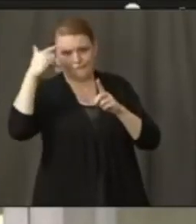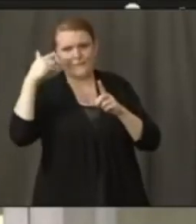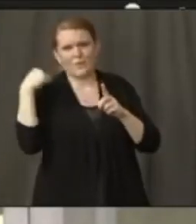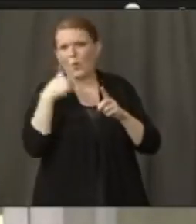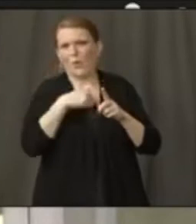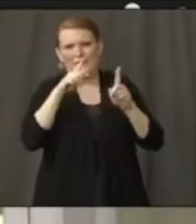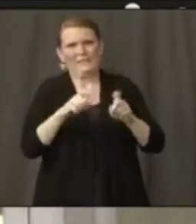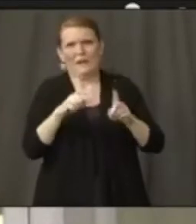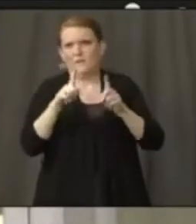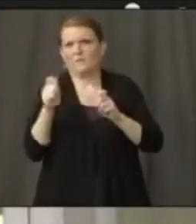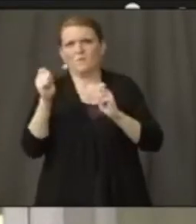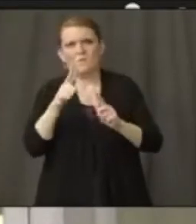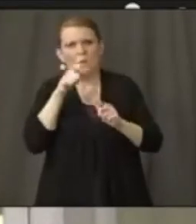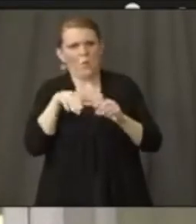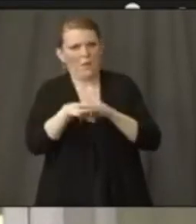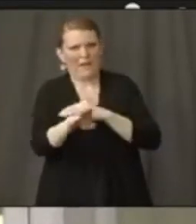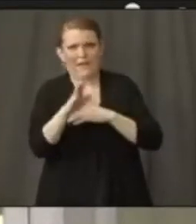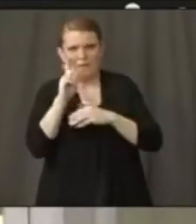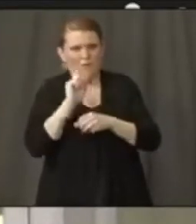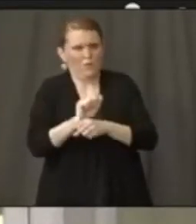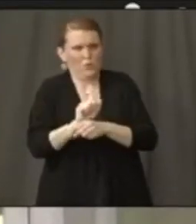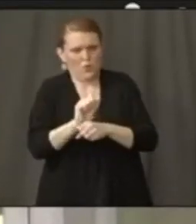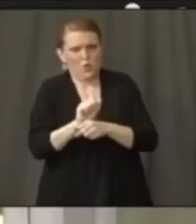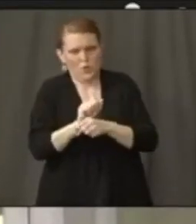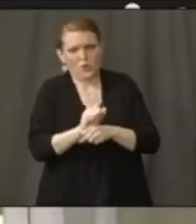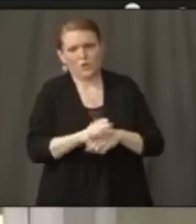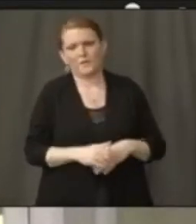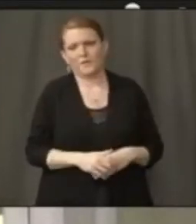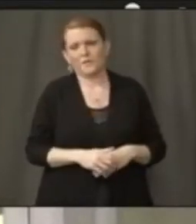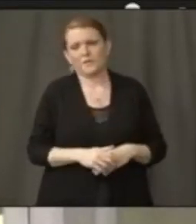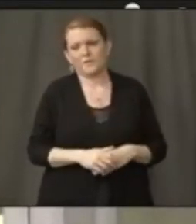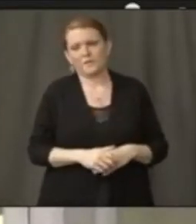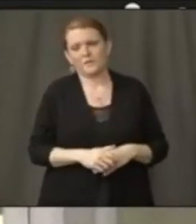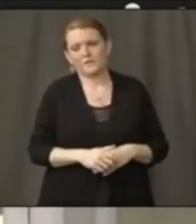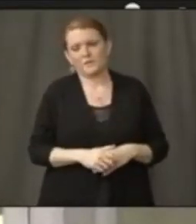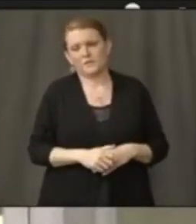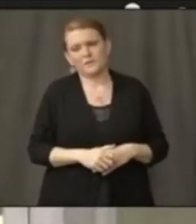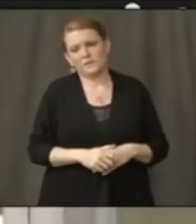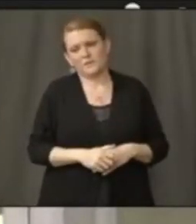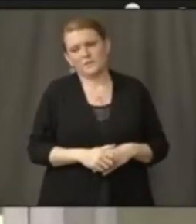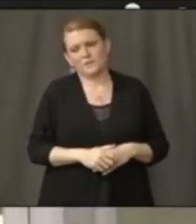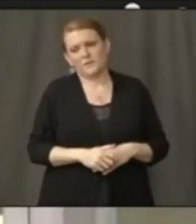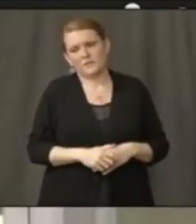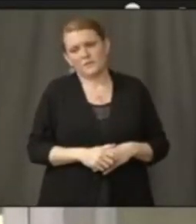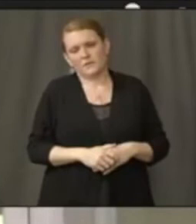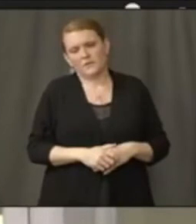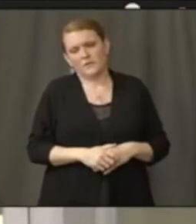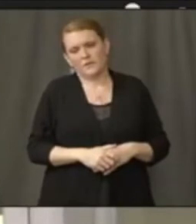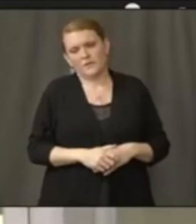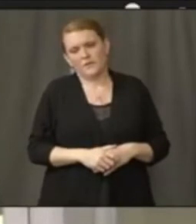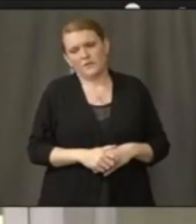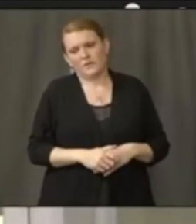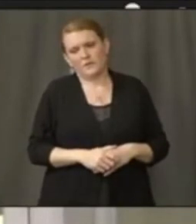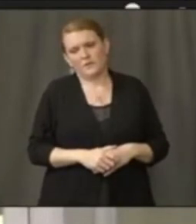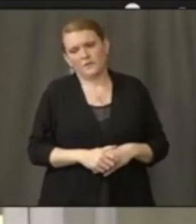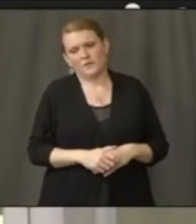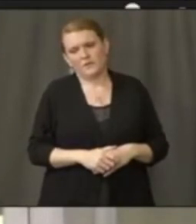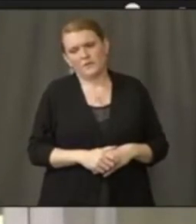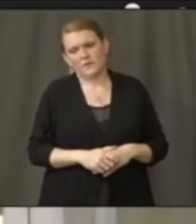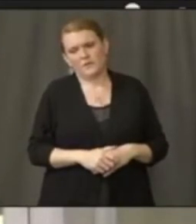mindful because of the great Serve Safe program that all restaurants are expected to have a Serve Safe coordinator on